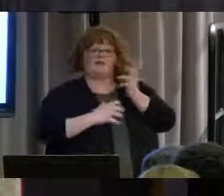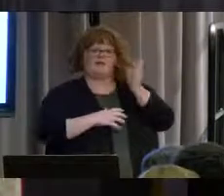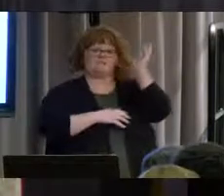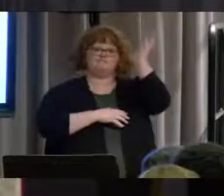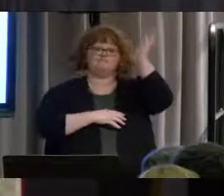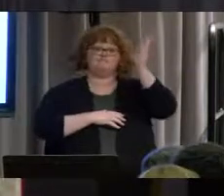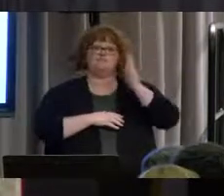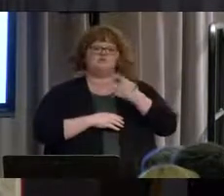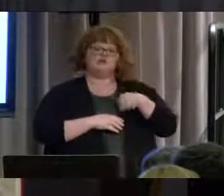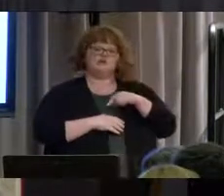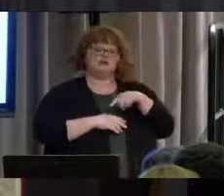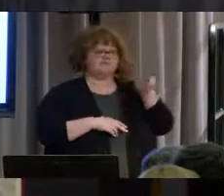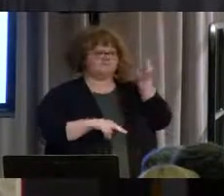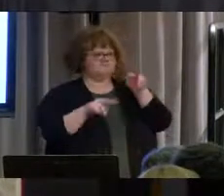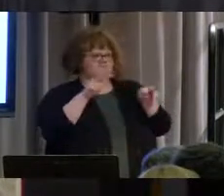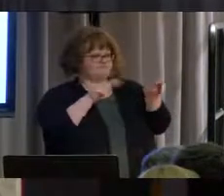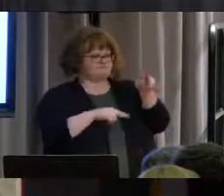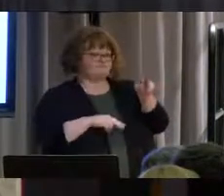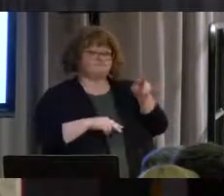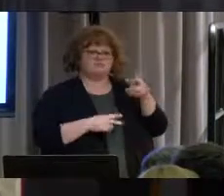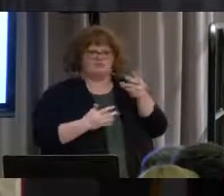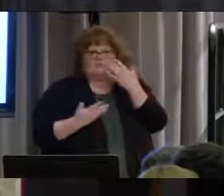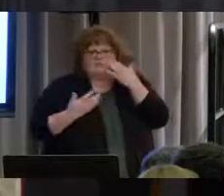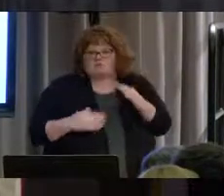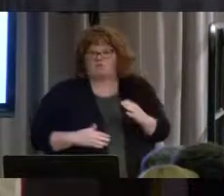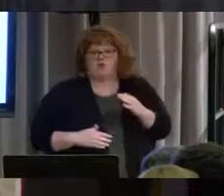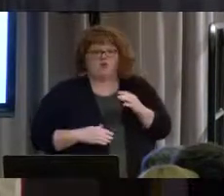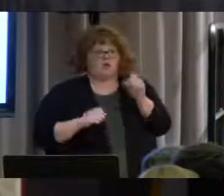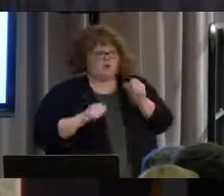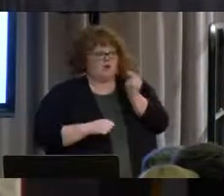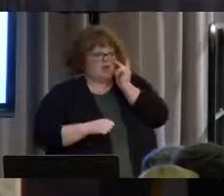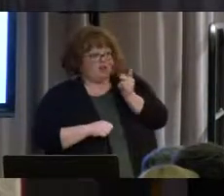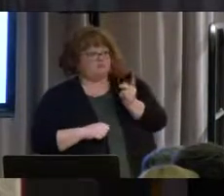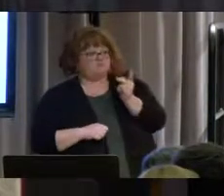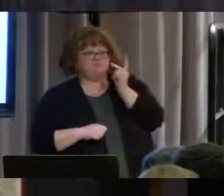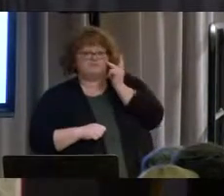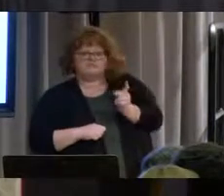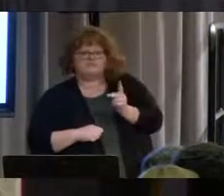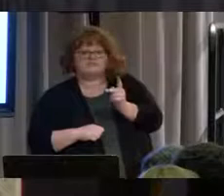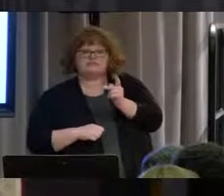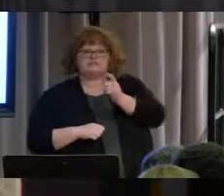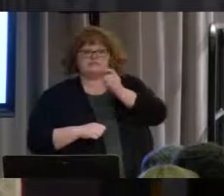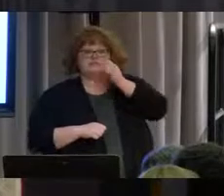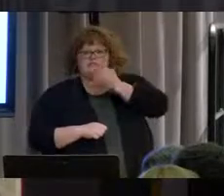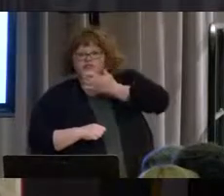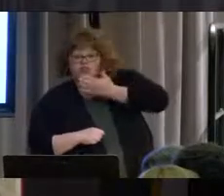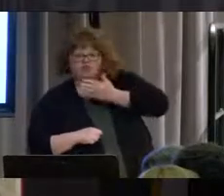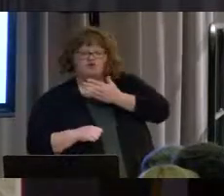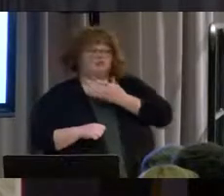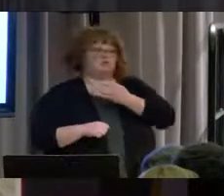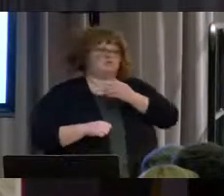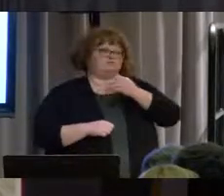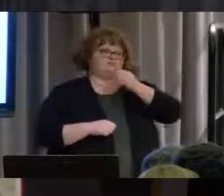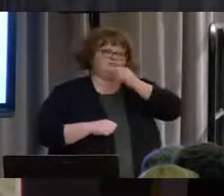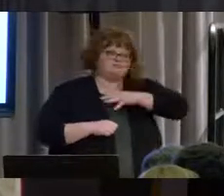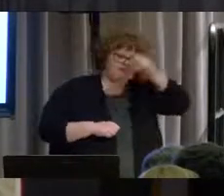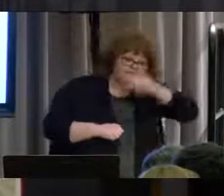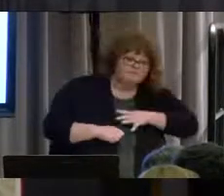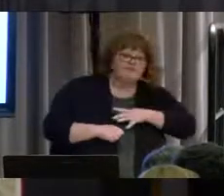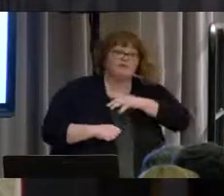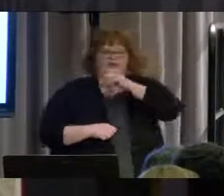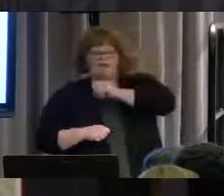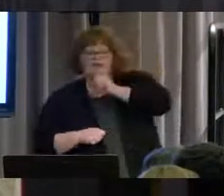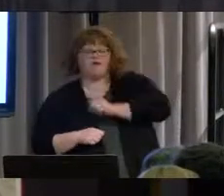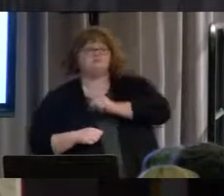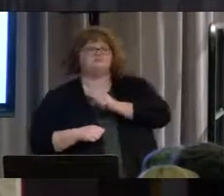or age. And they would go, well, what's this one going to be, you know? And it would turn out that some people who hated the monuments think they should stay right